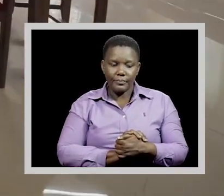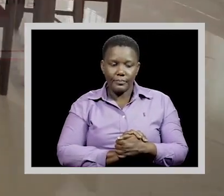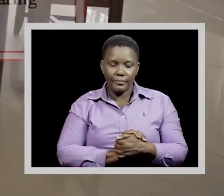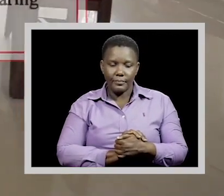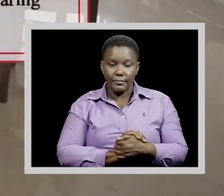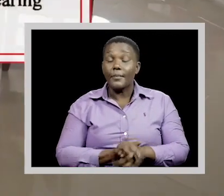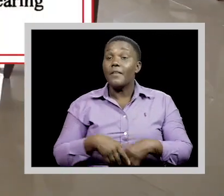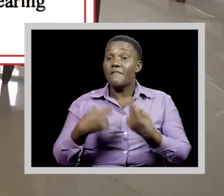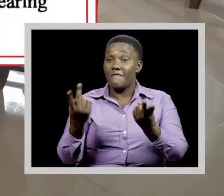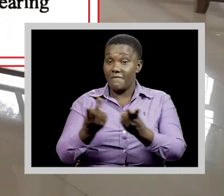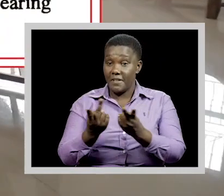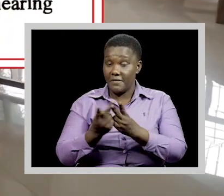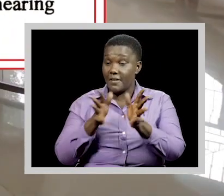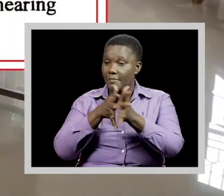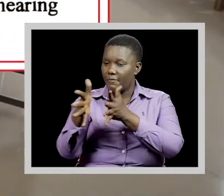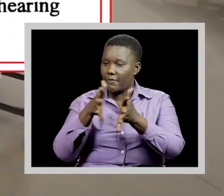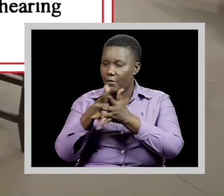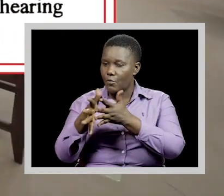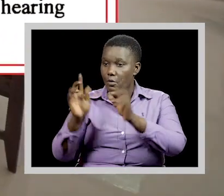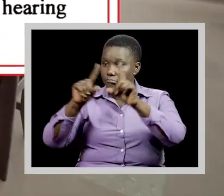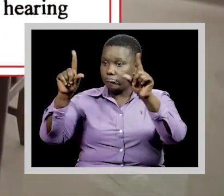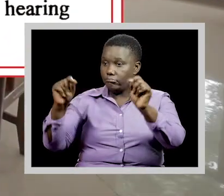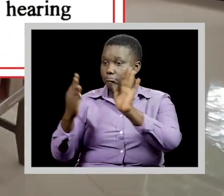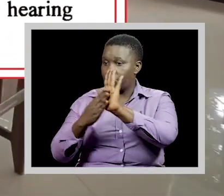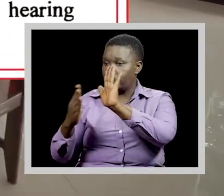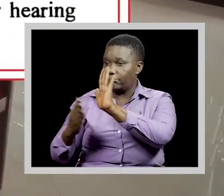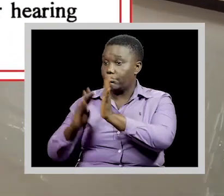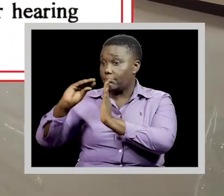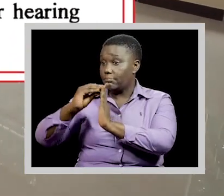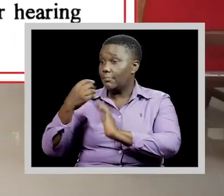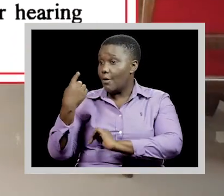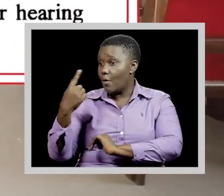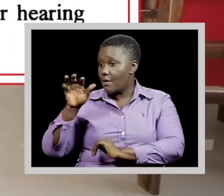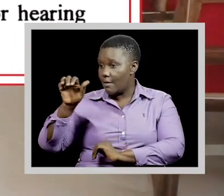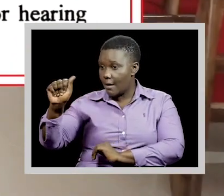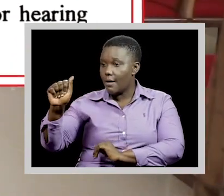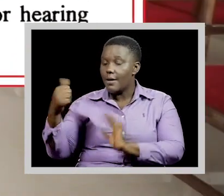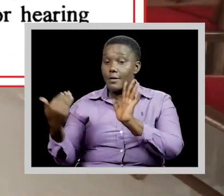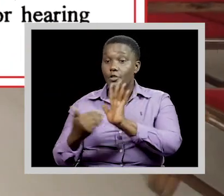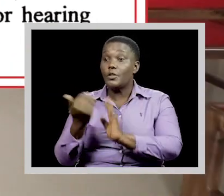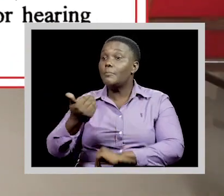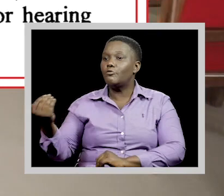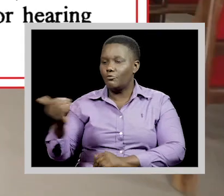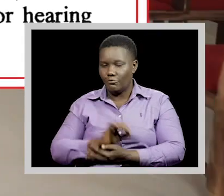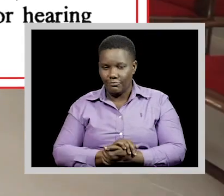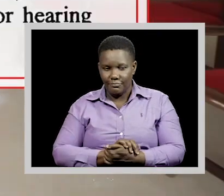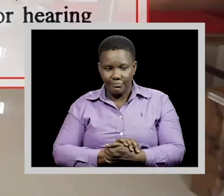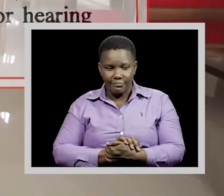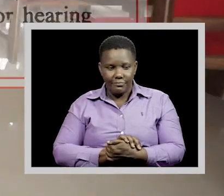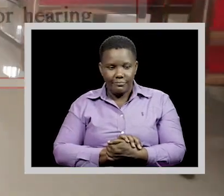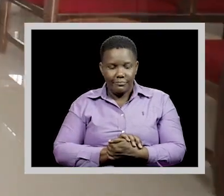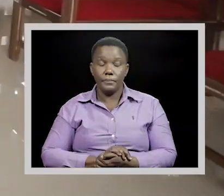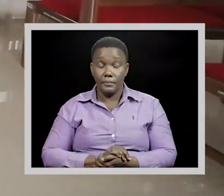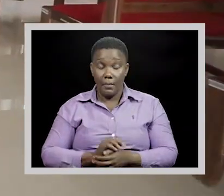responsibility. This is provided under Section 98, Subsection 1A of the Law of the Child